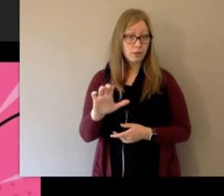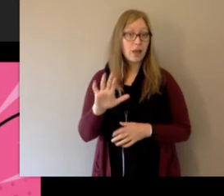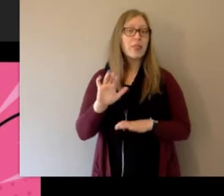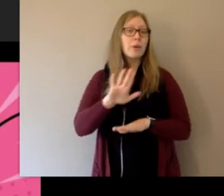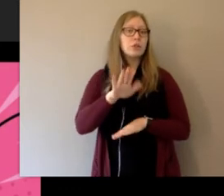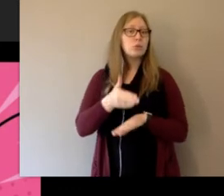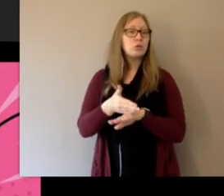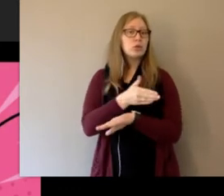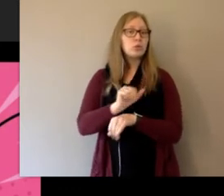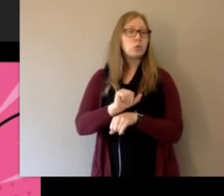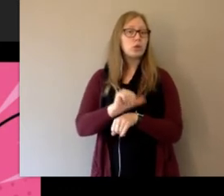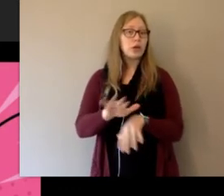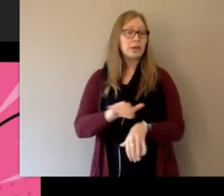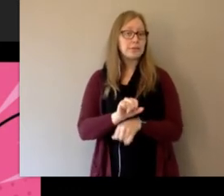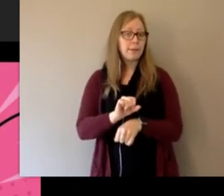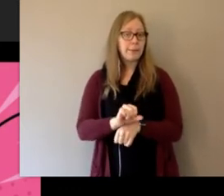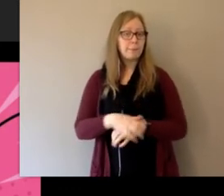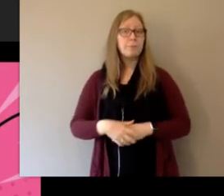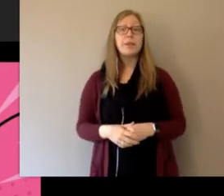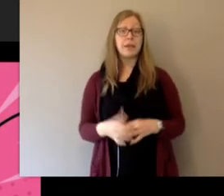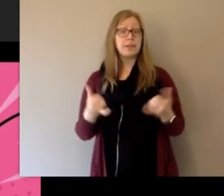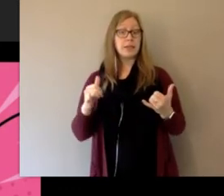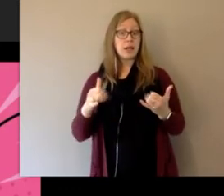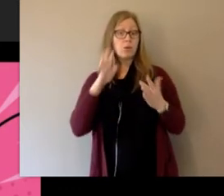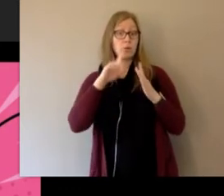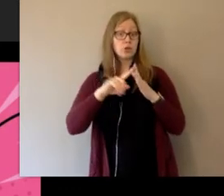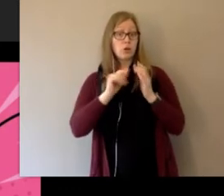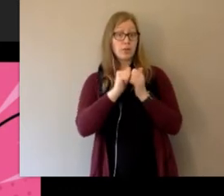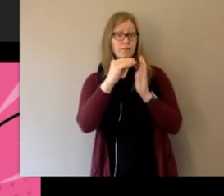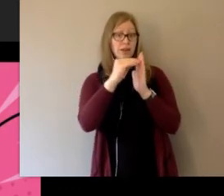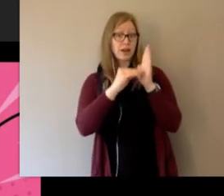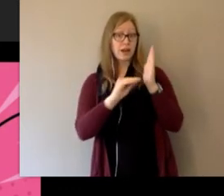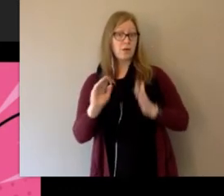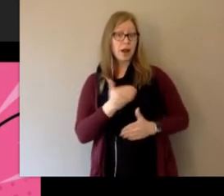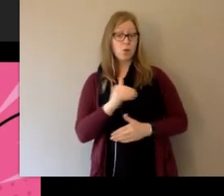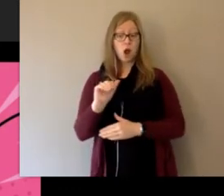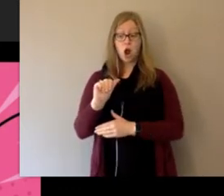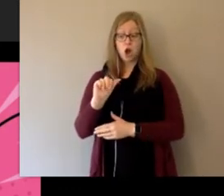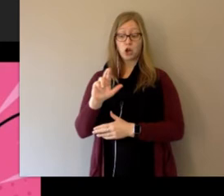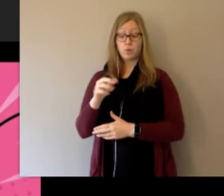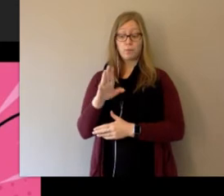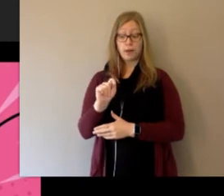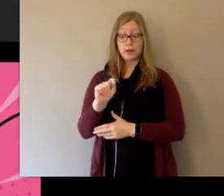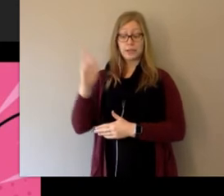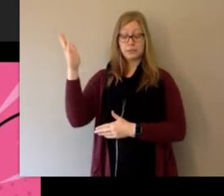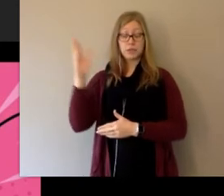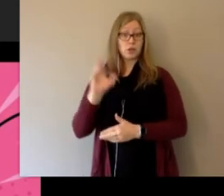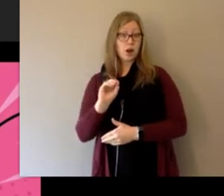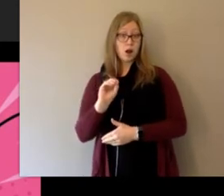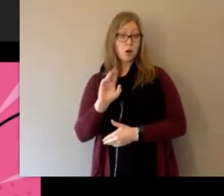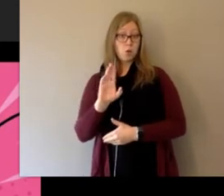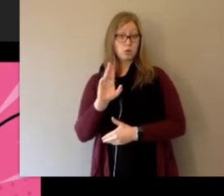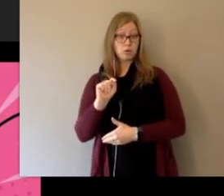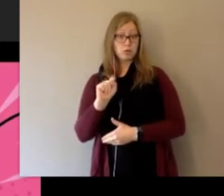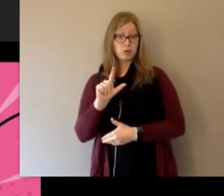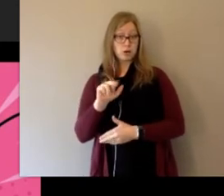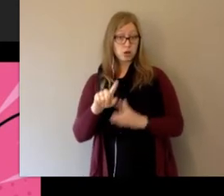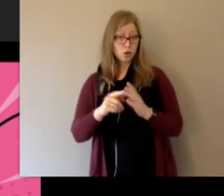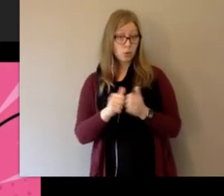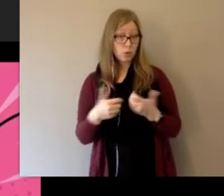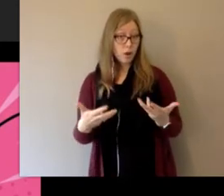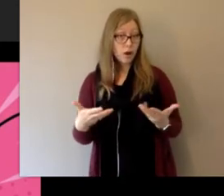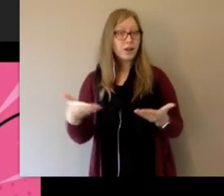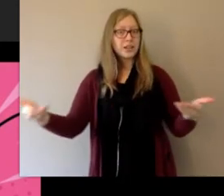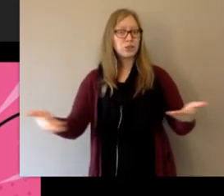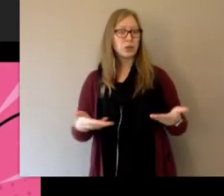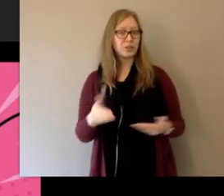assignment. Today, we're going to start out with filling out our argument speech outline, beginning with the introduction.